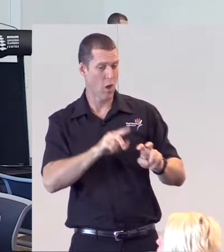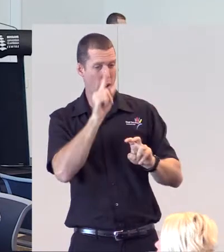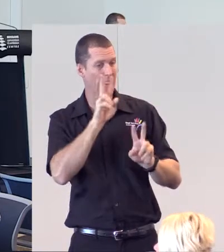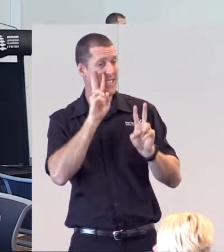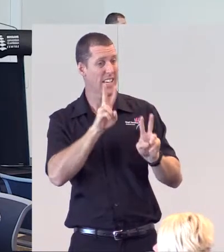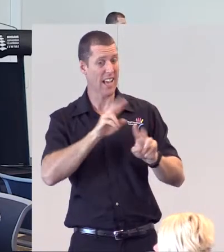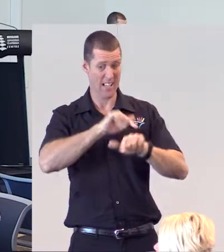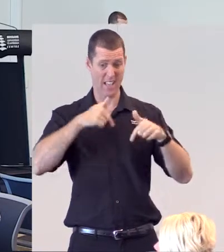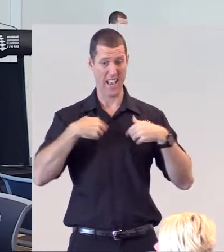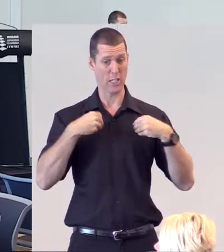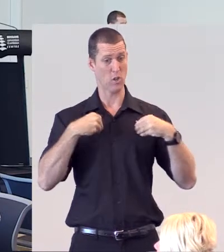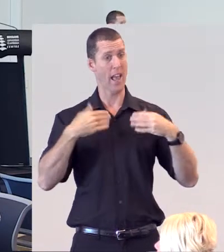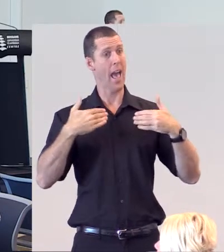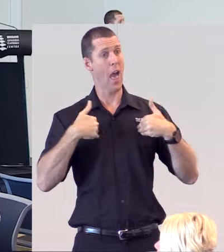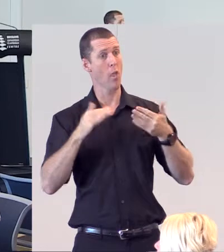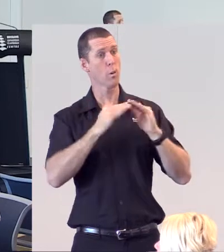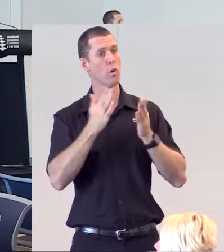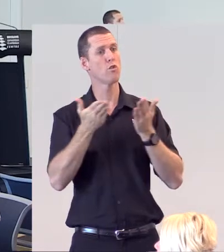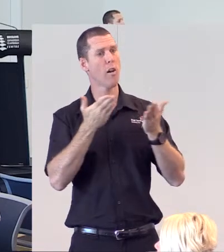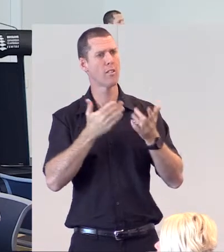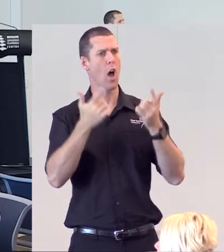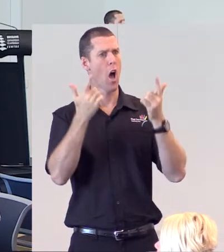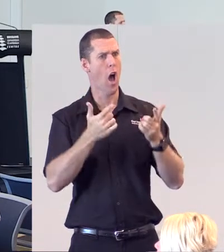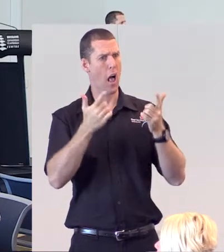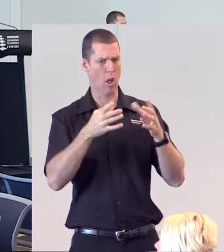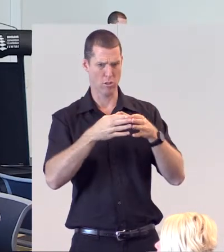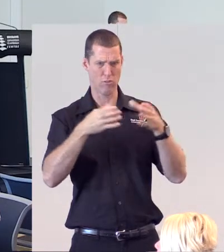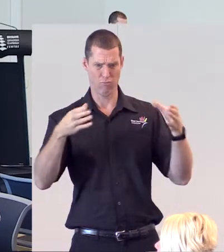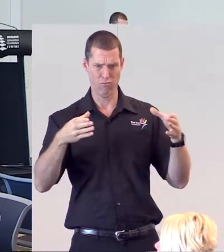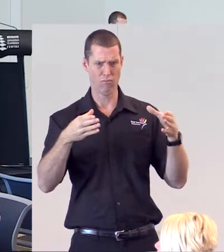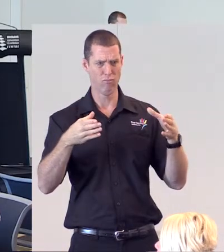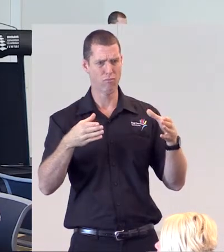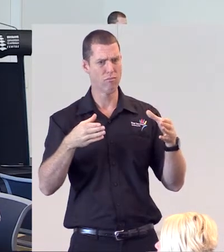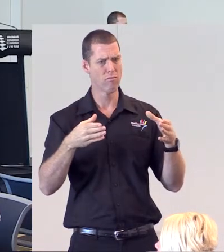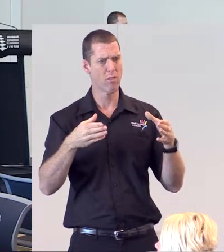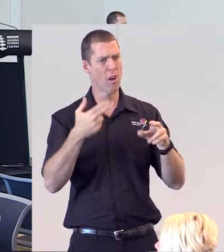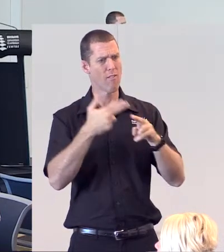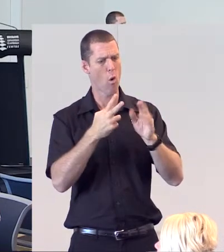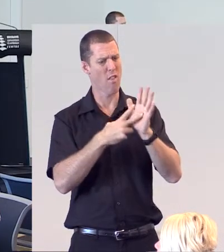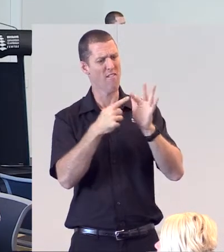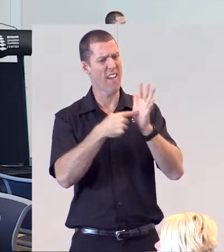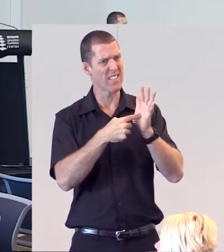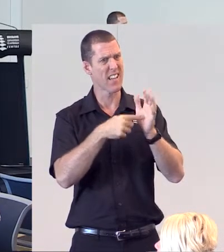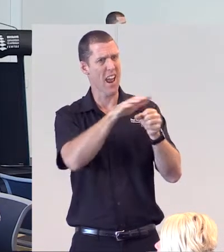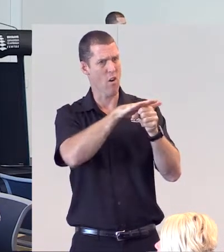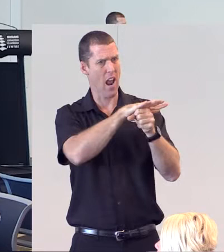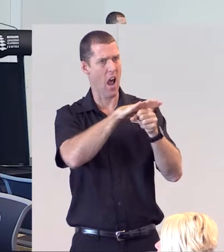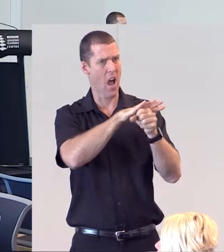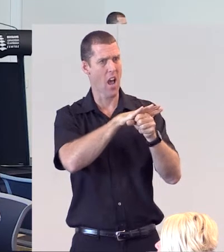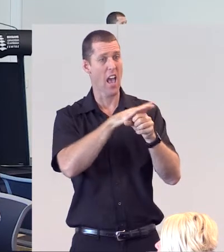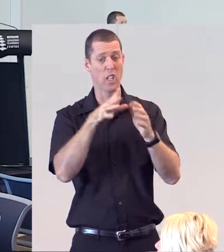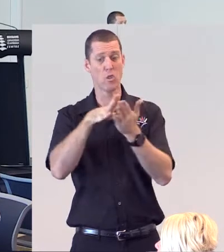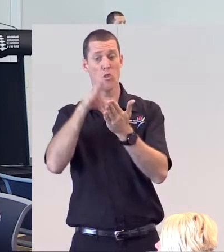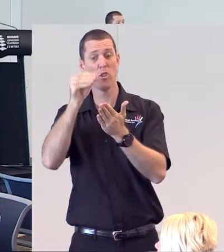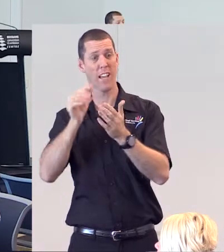an industry, health and community services has the largest share of the VET market and students